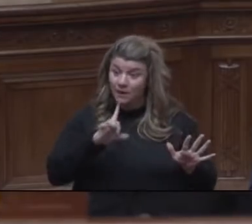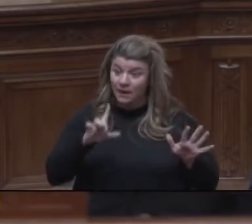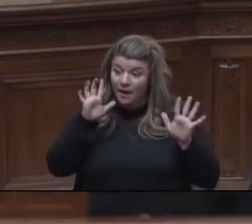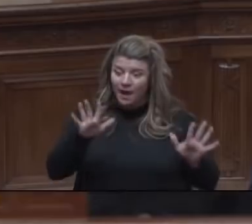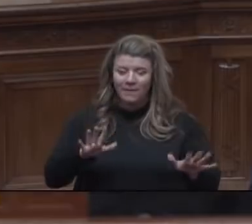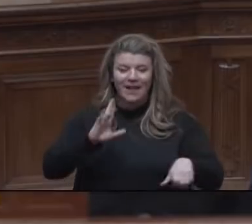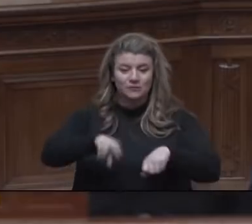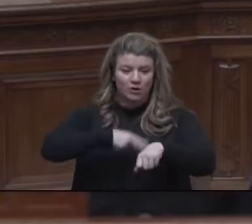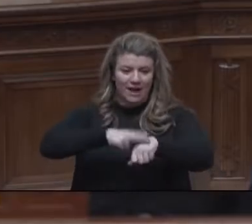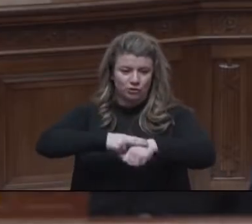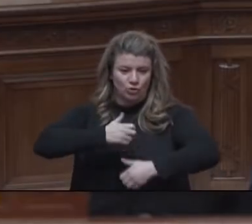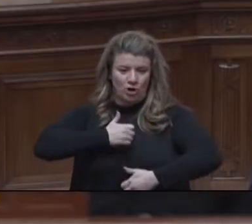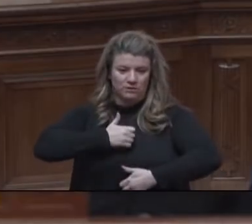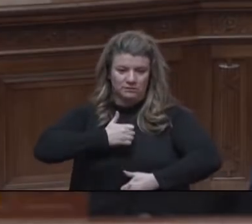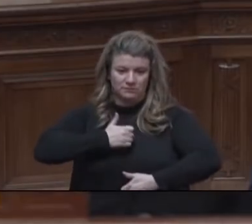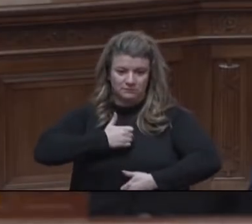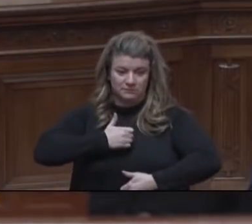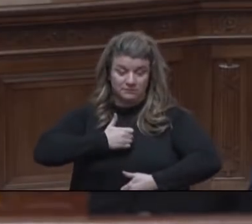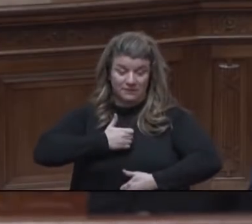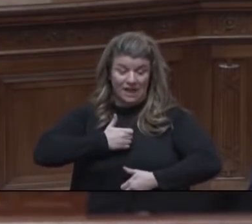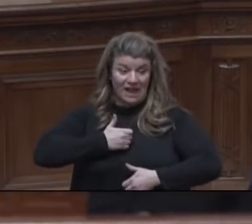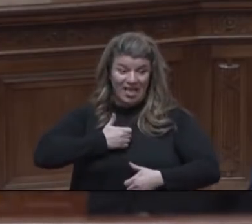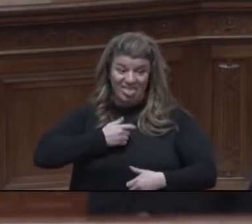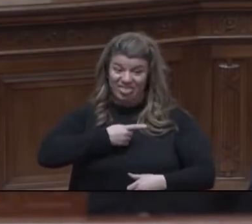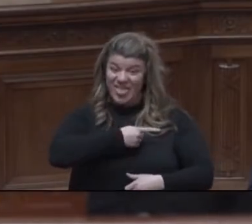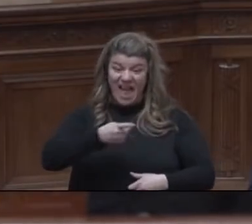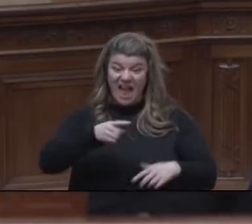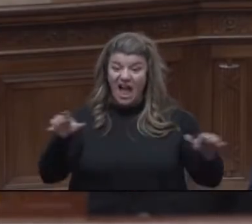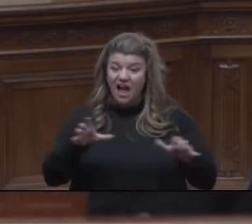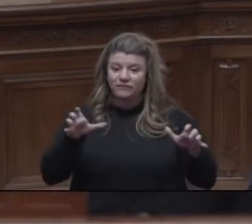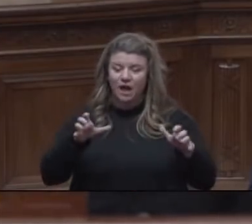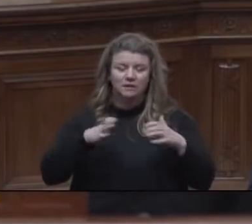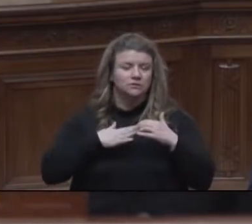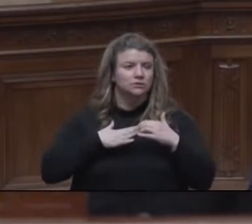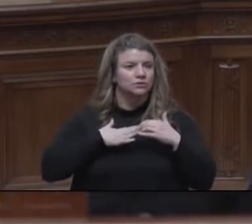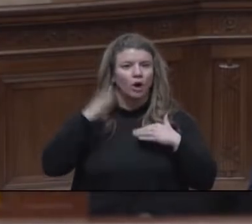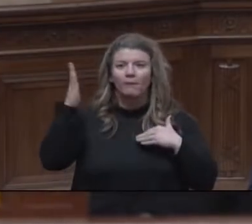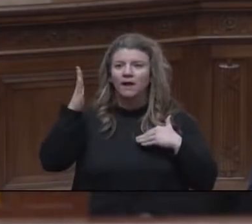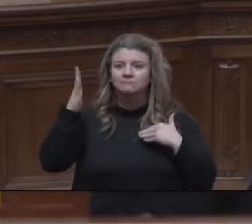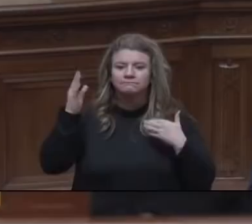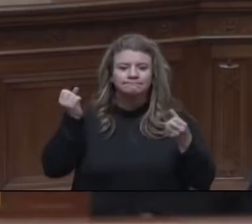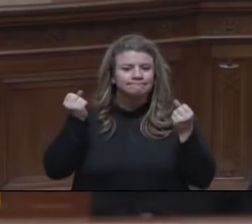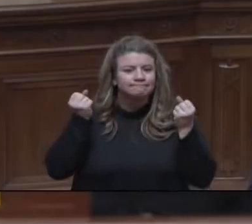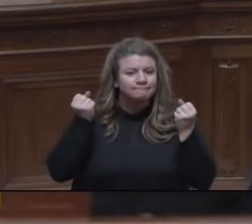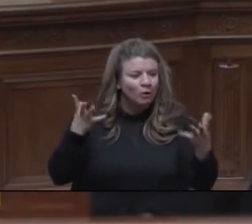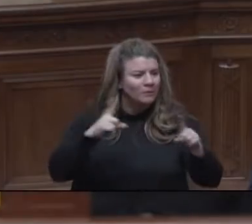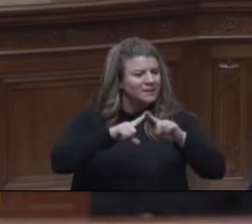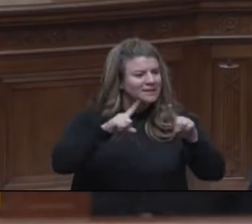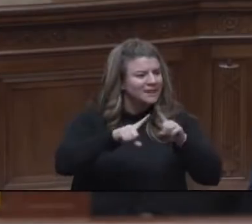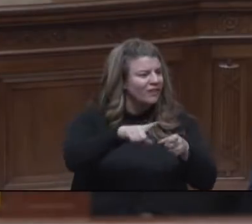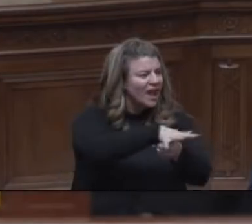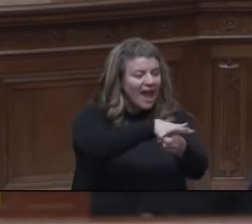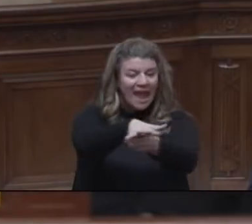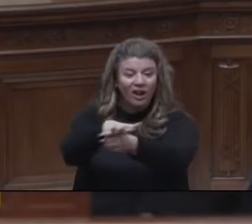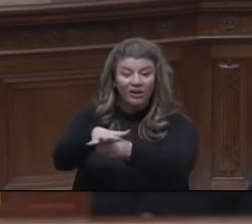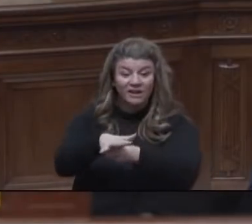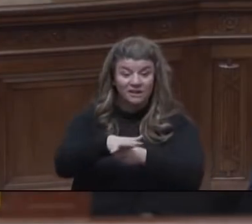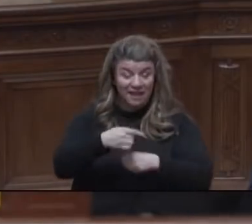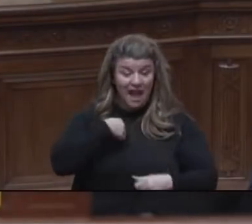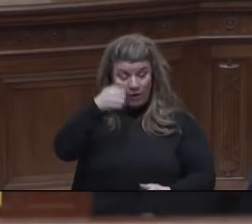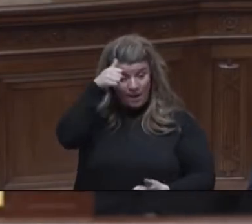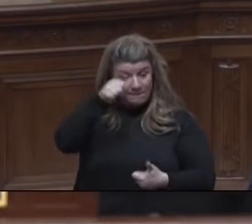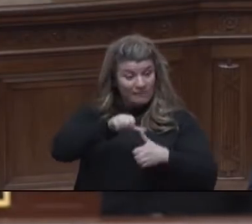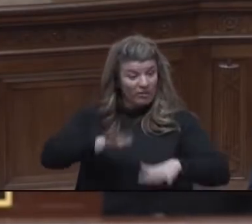that's our National Guard. They have done so much in so many different areas. I can remember in the flood